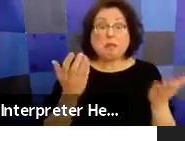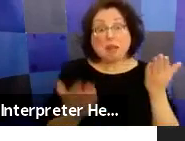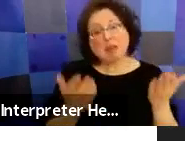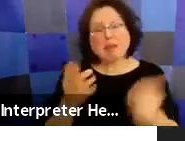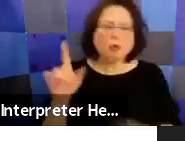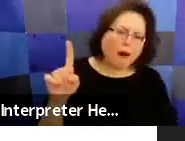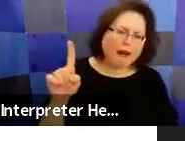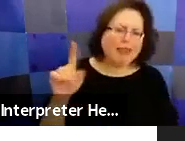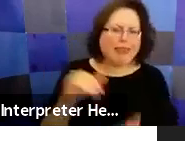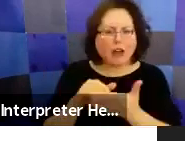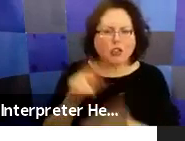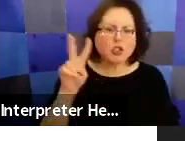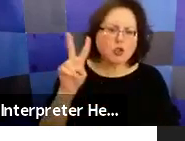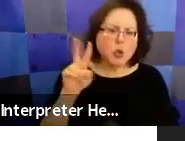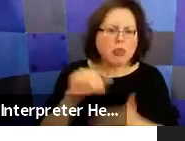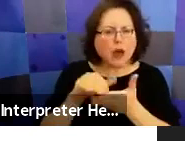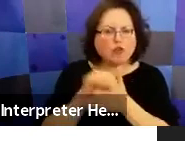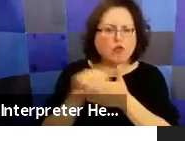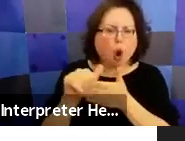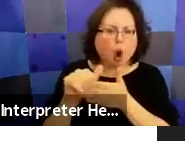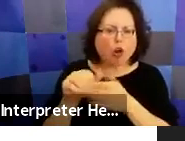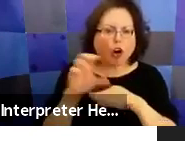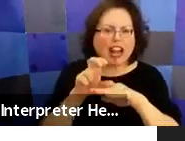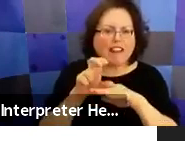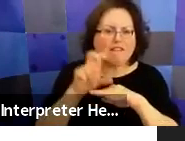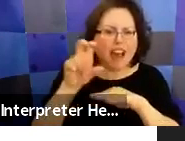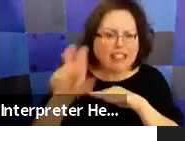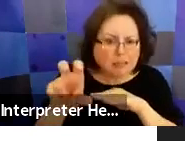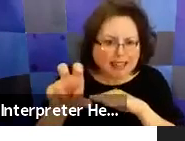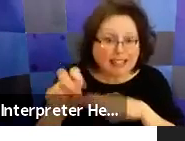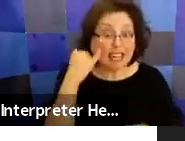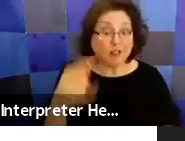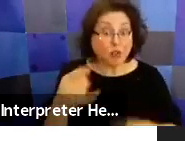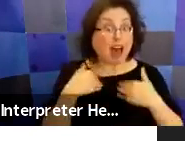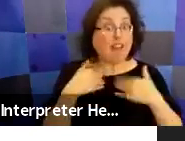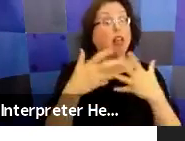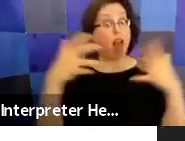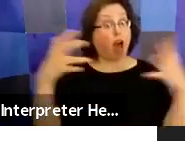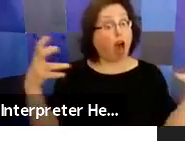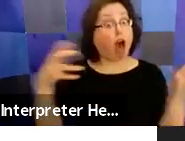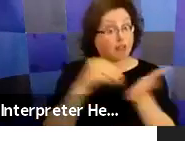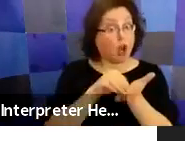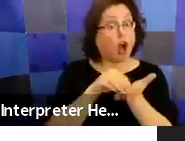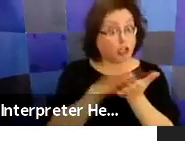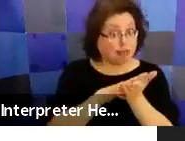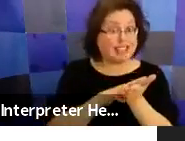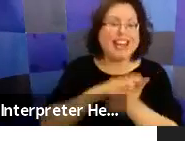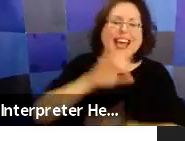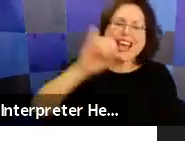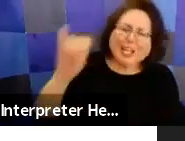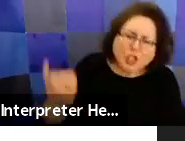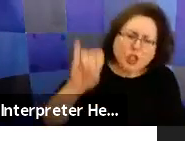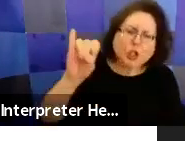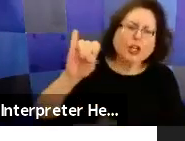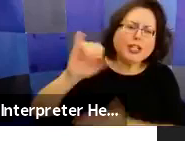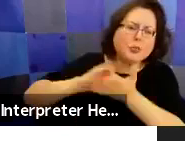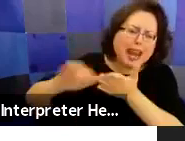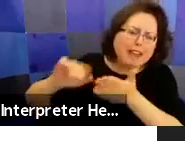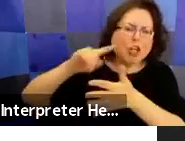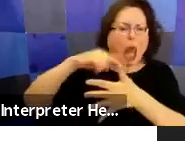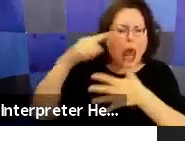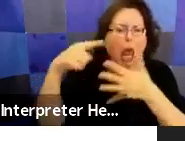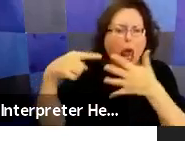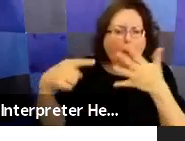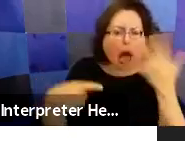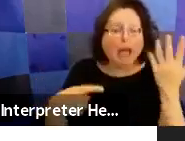$1,000 to $2,000 investment. If you have lots of documents, you know, insurance waivers, things like that. But